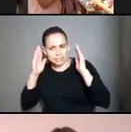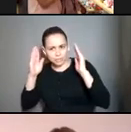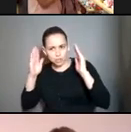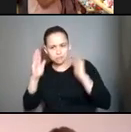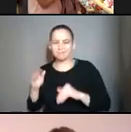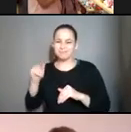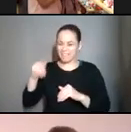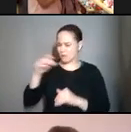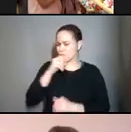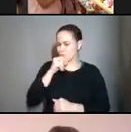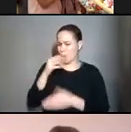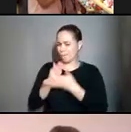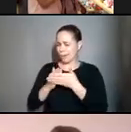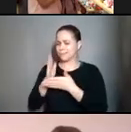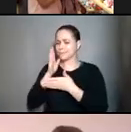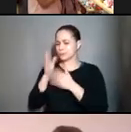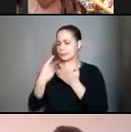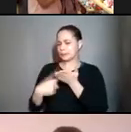at the activity feed.